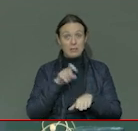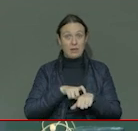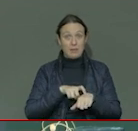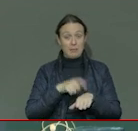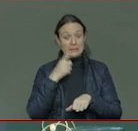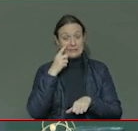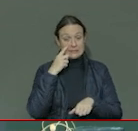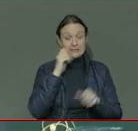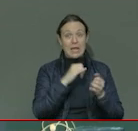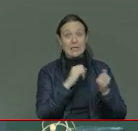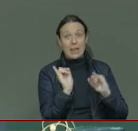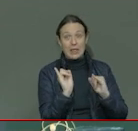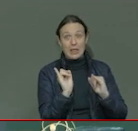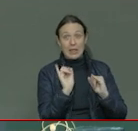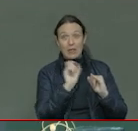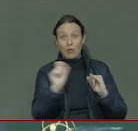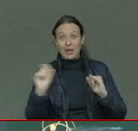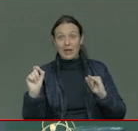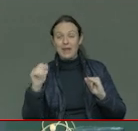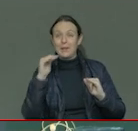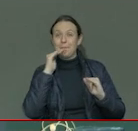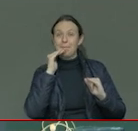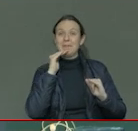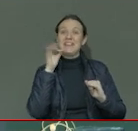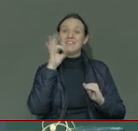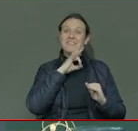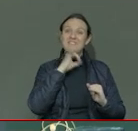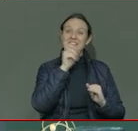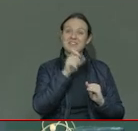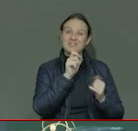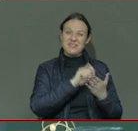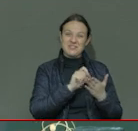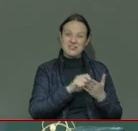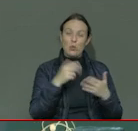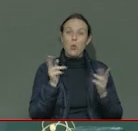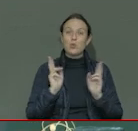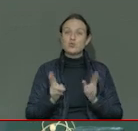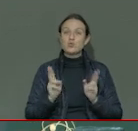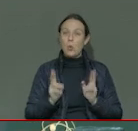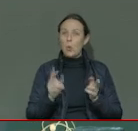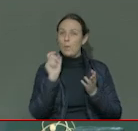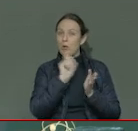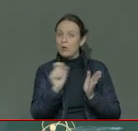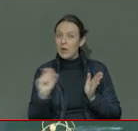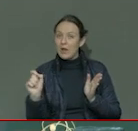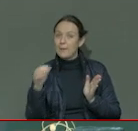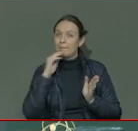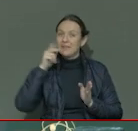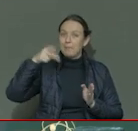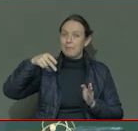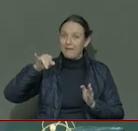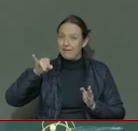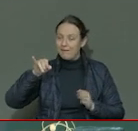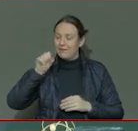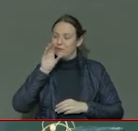italics, instantly you know our narrator is fictional author. If it's normal script, then you know that it's Pi narrating his